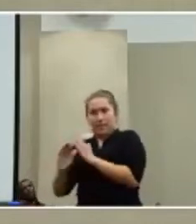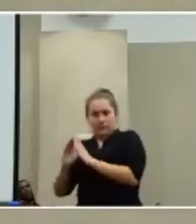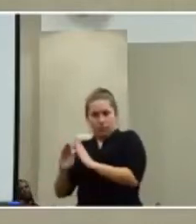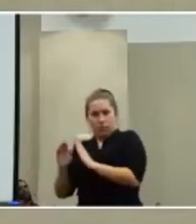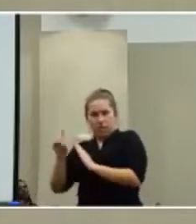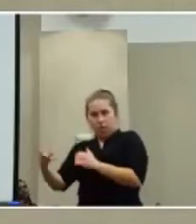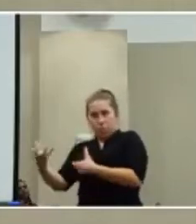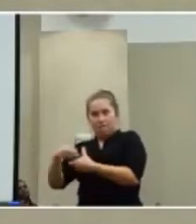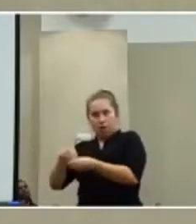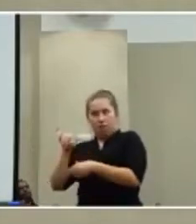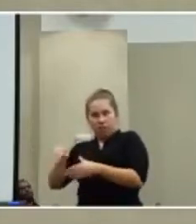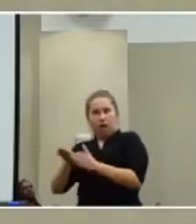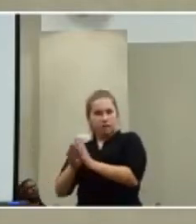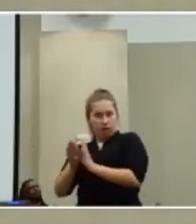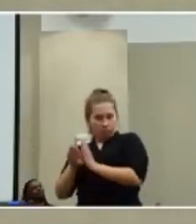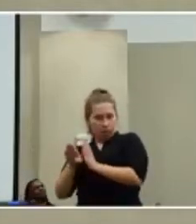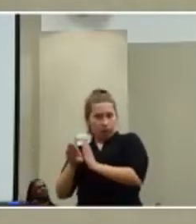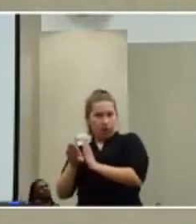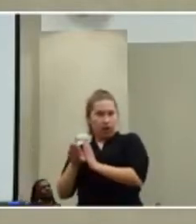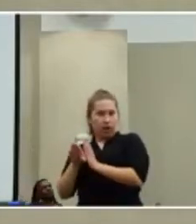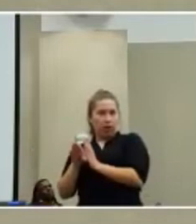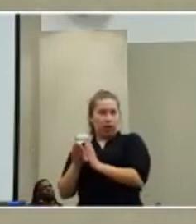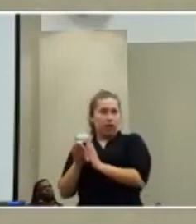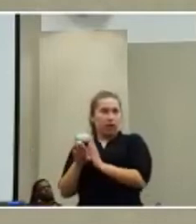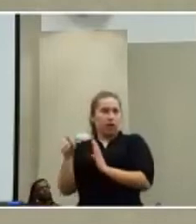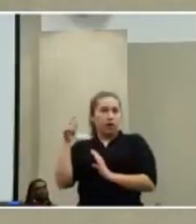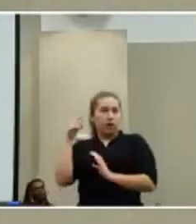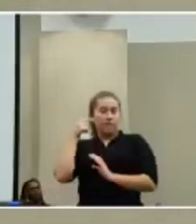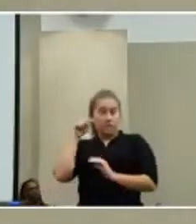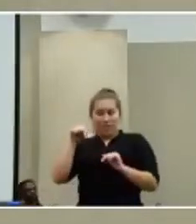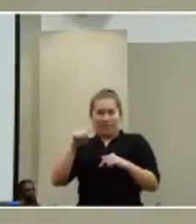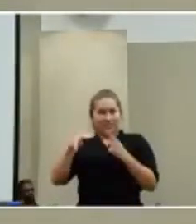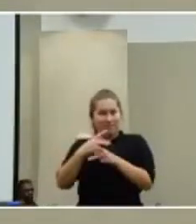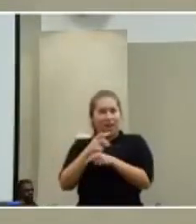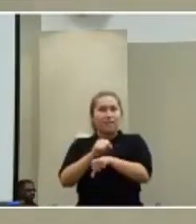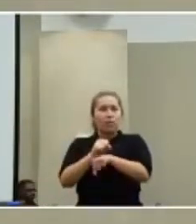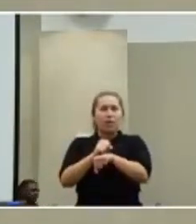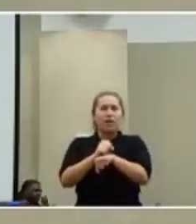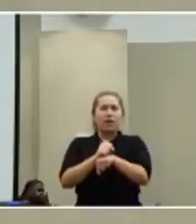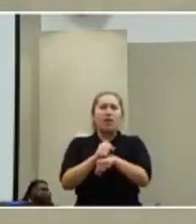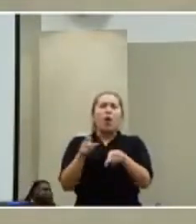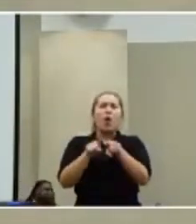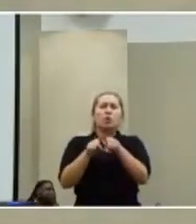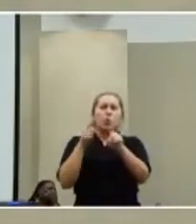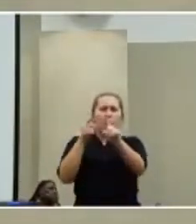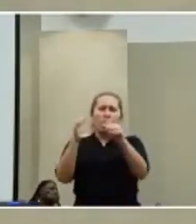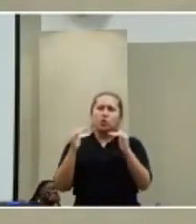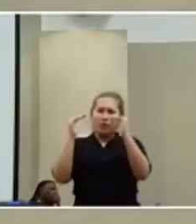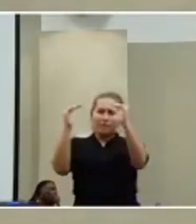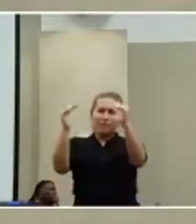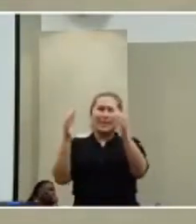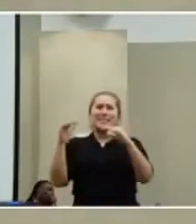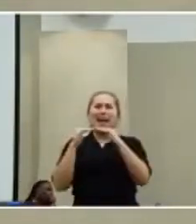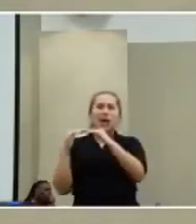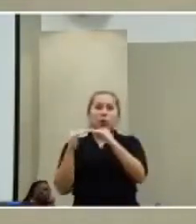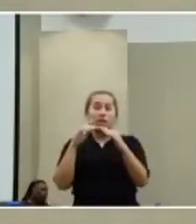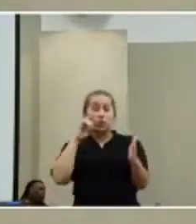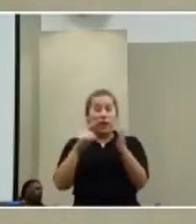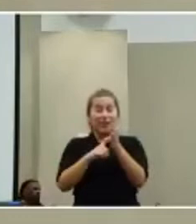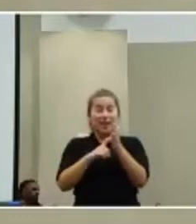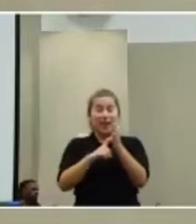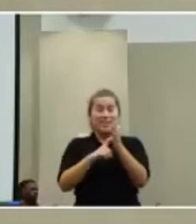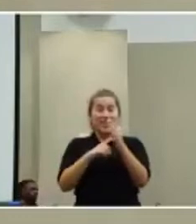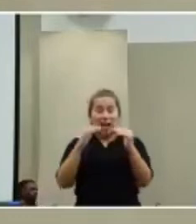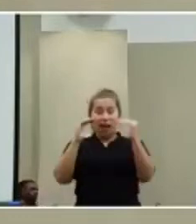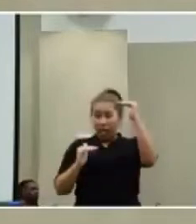and understanding in forums like this, and to advance equity and recognize that gaps in accessibility vary, just